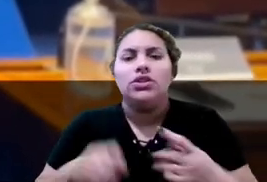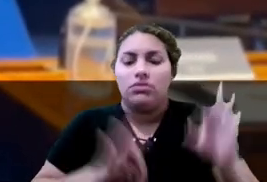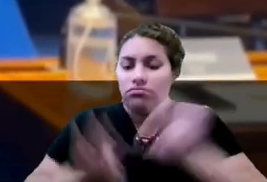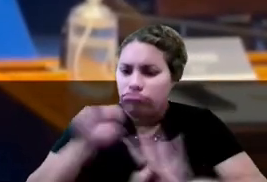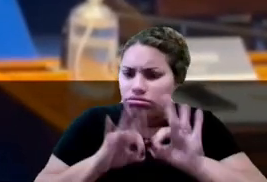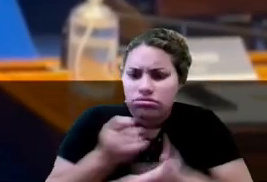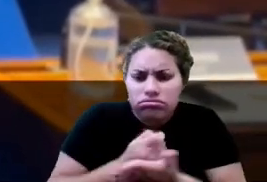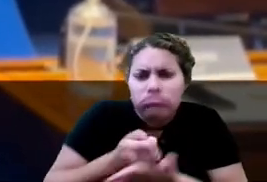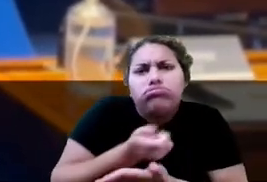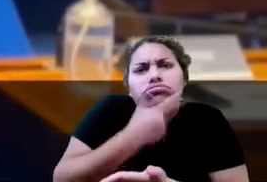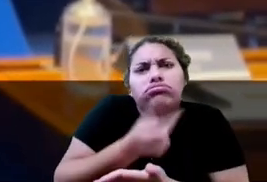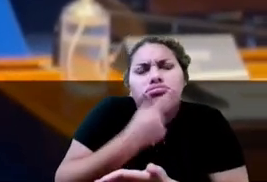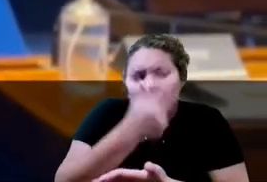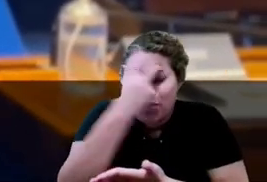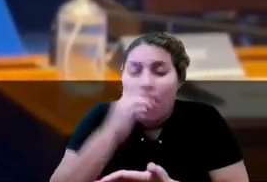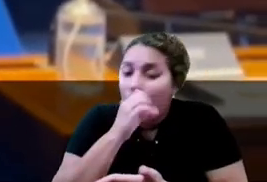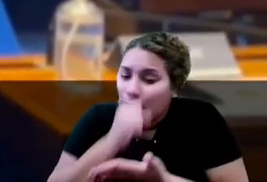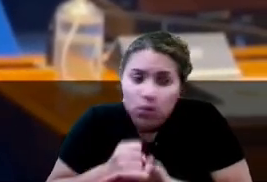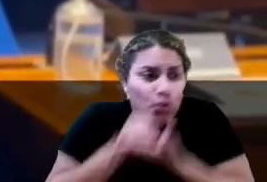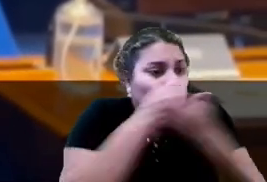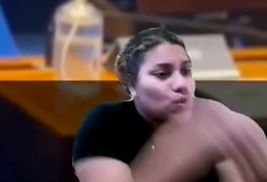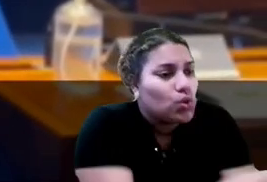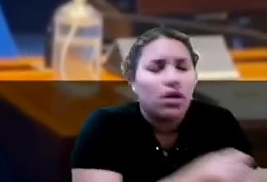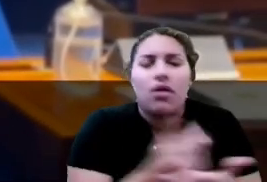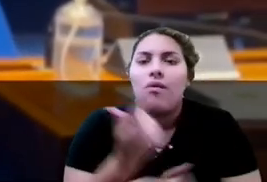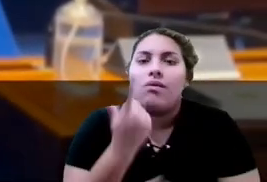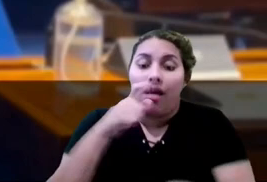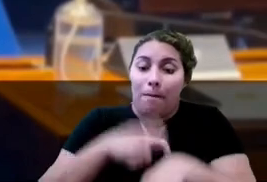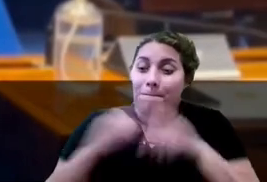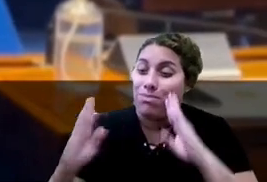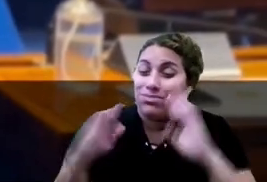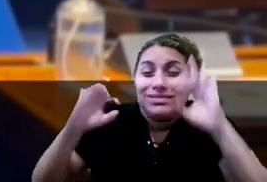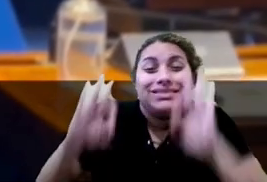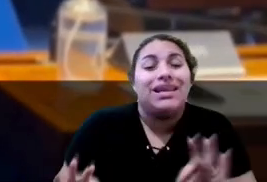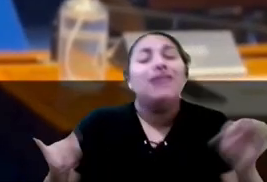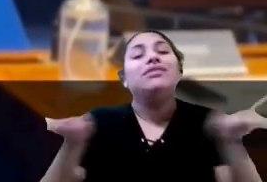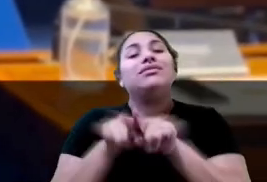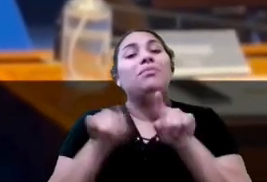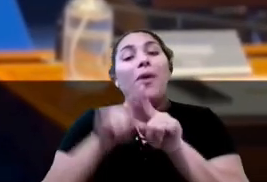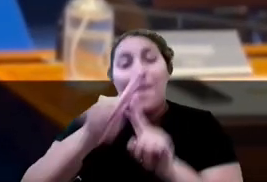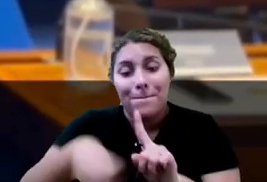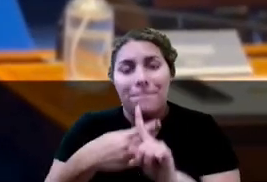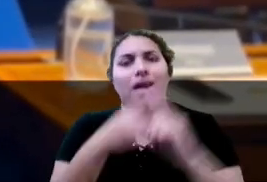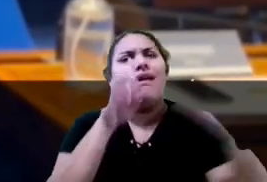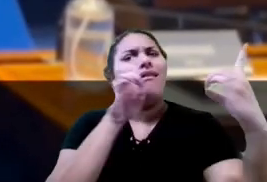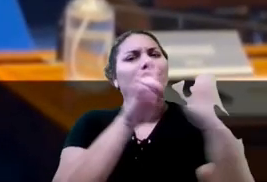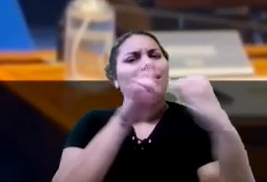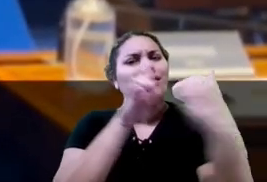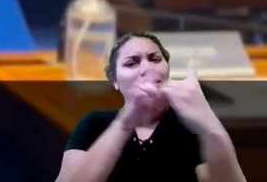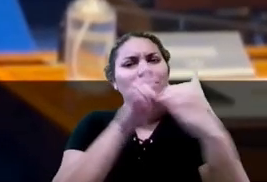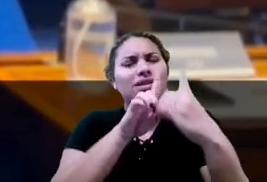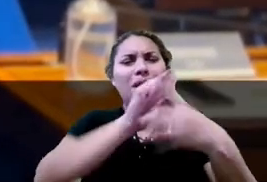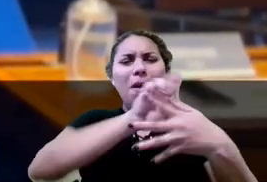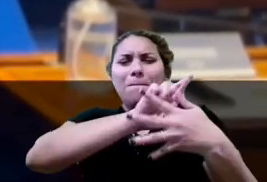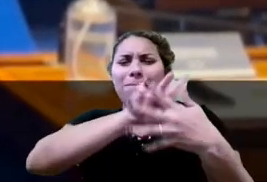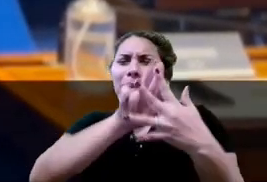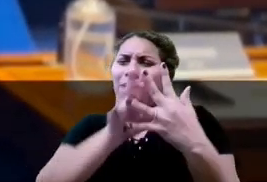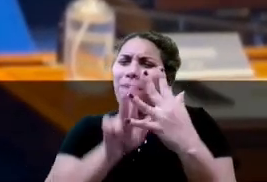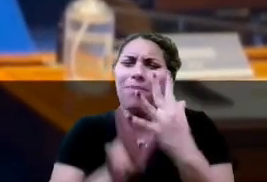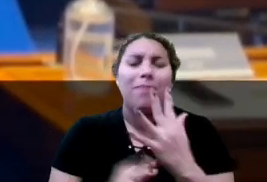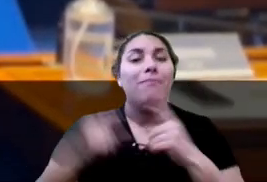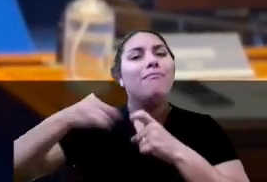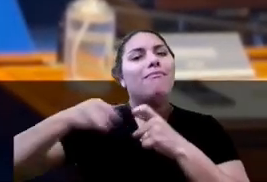on speed. How can we get the medication to the patient at the right time? Service,